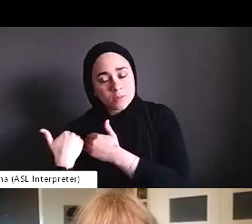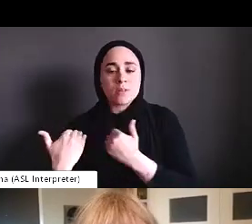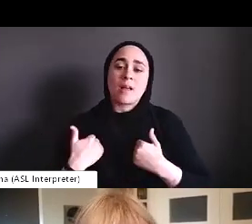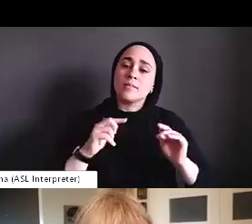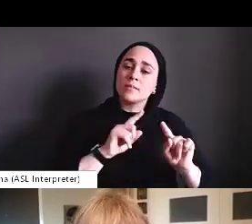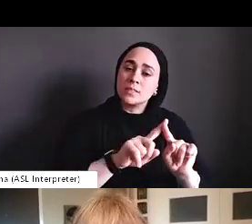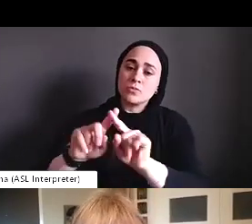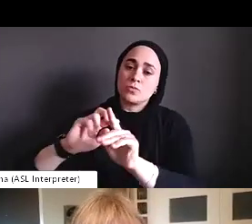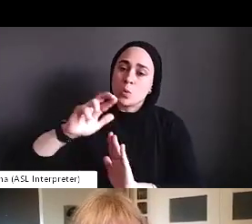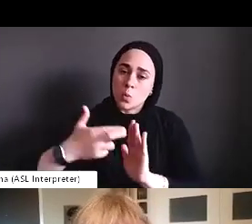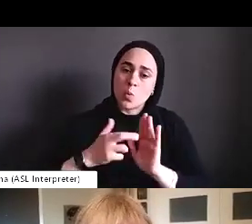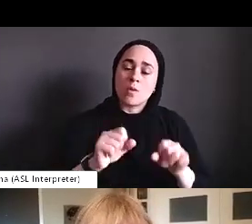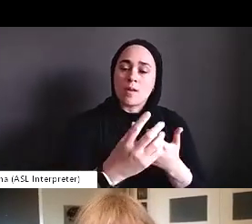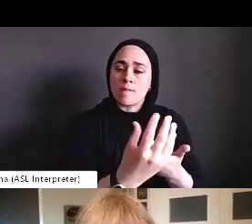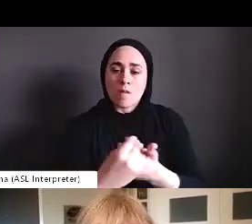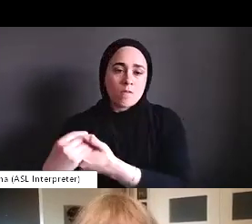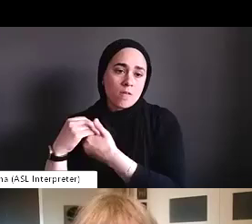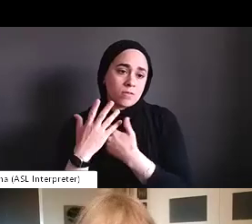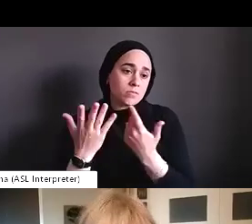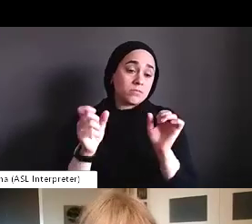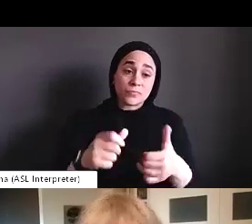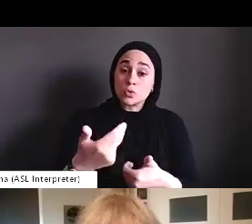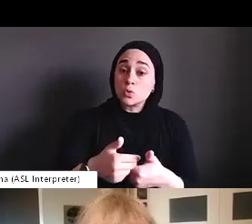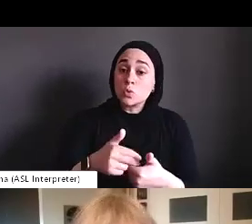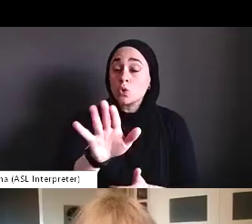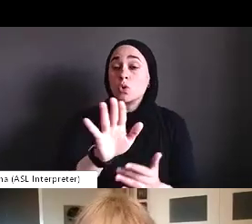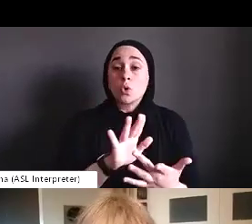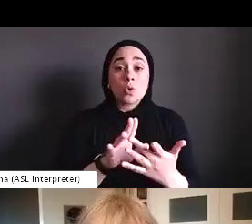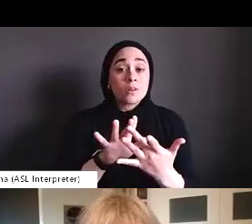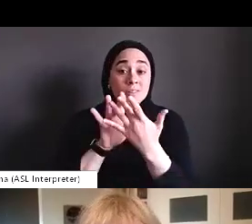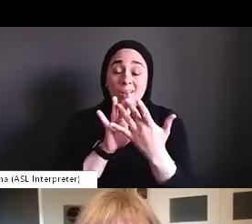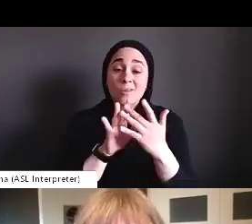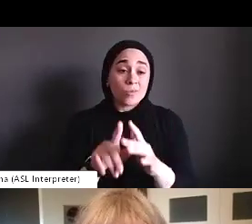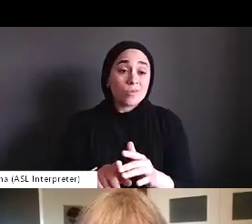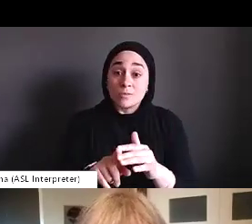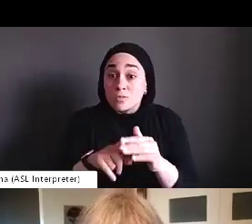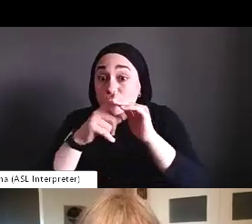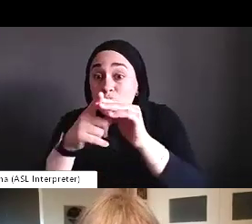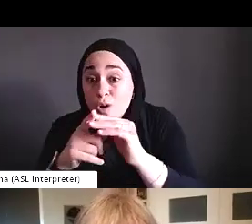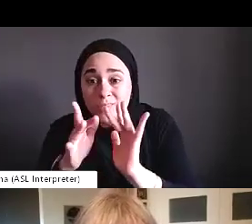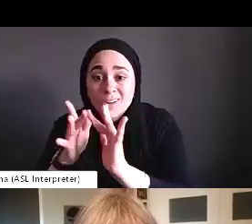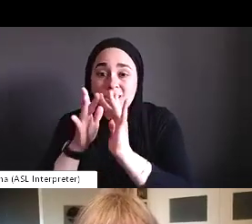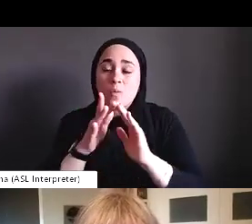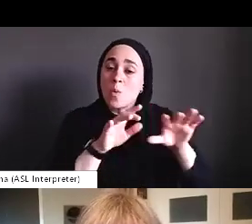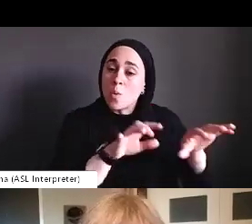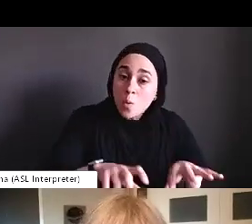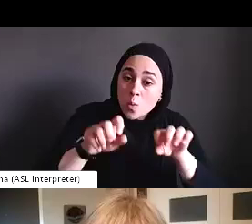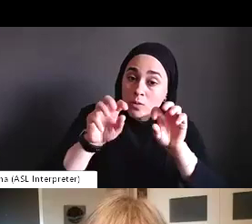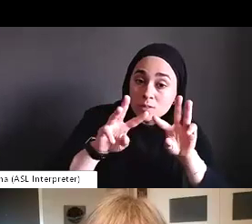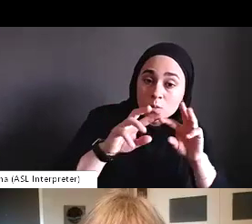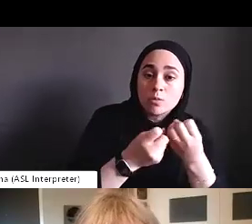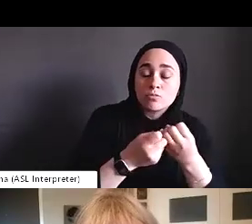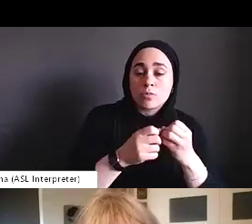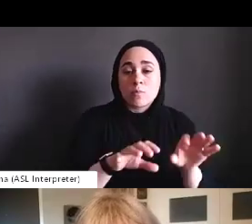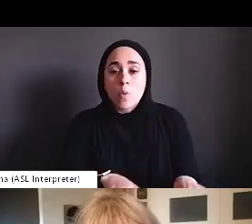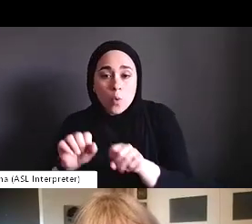people can play. You know, you can join your network, you can start a network, you can host a presentation, you can